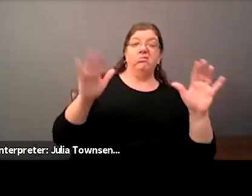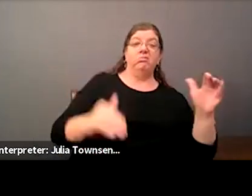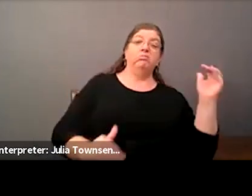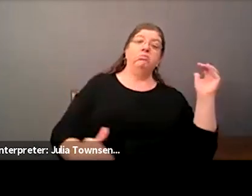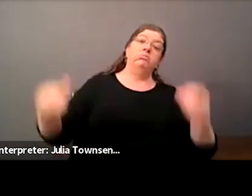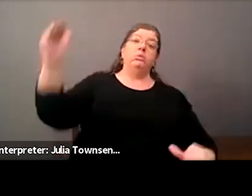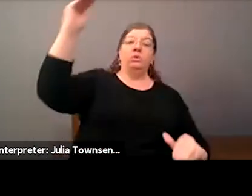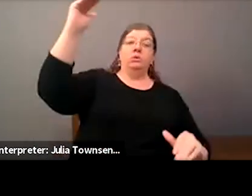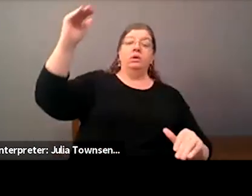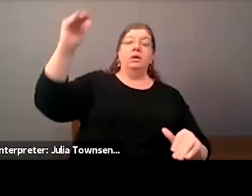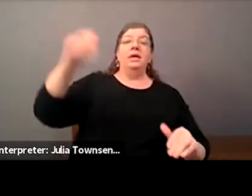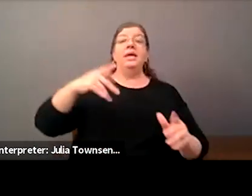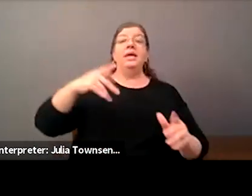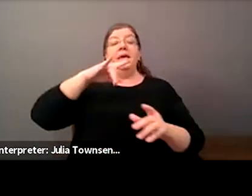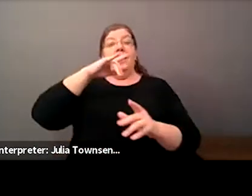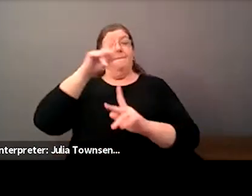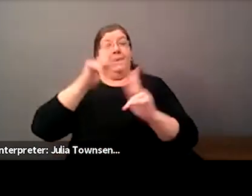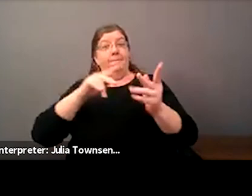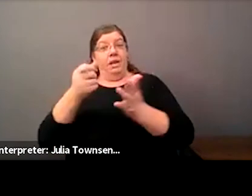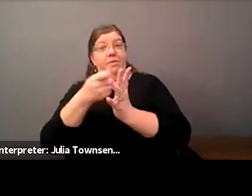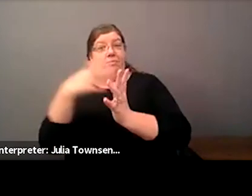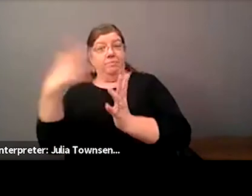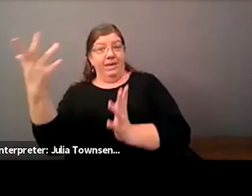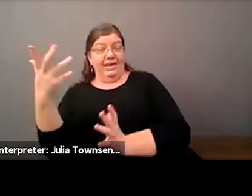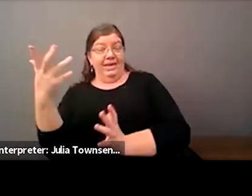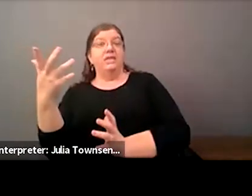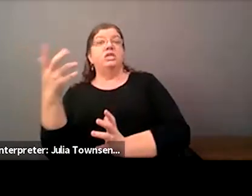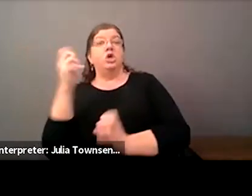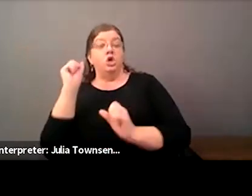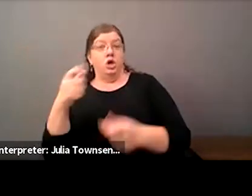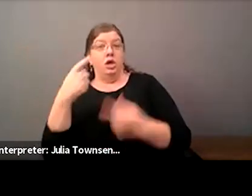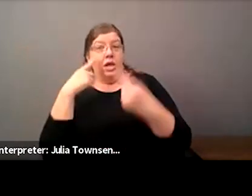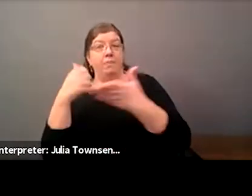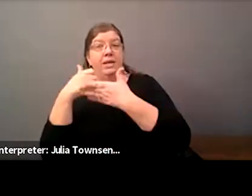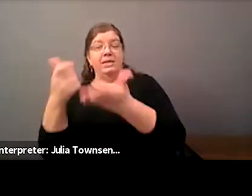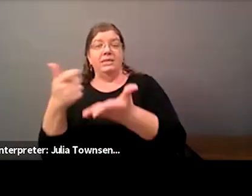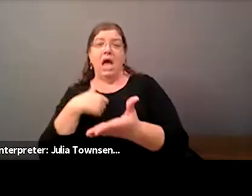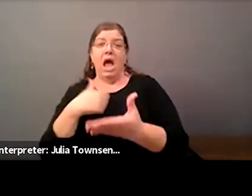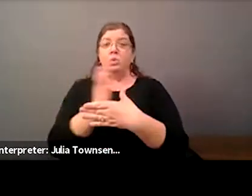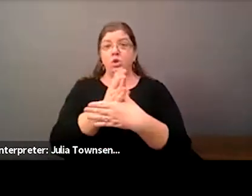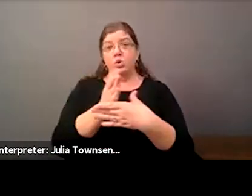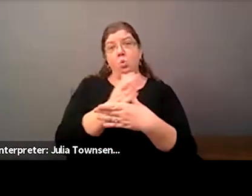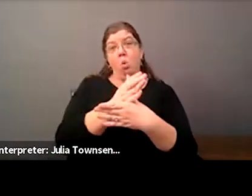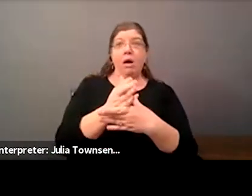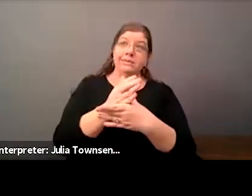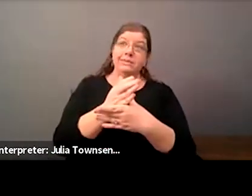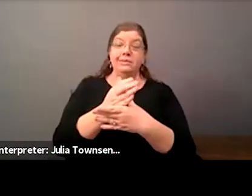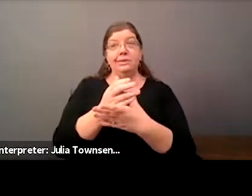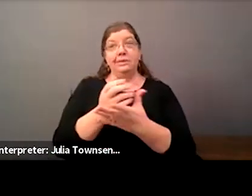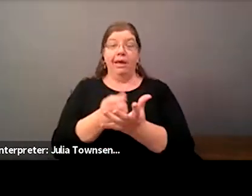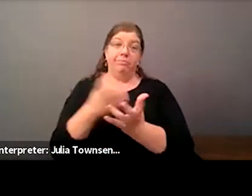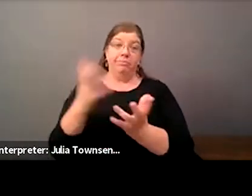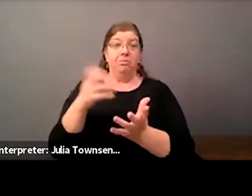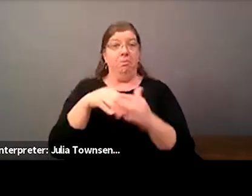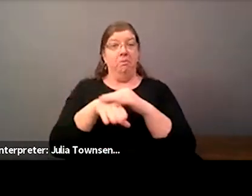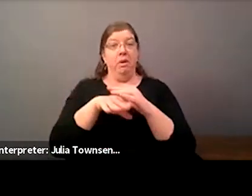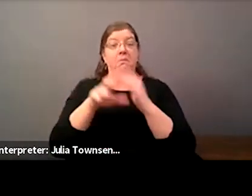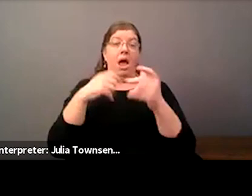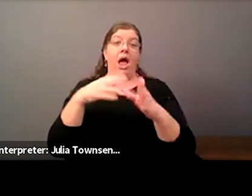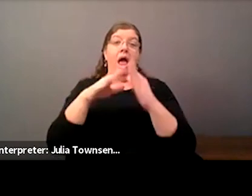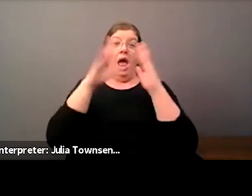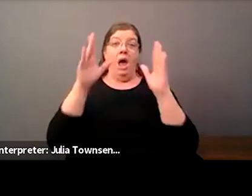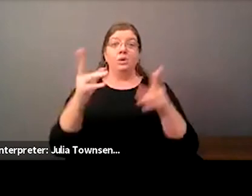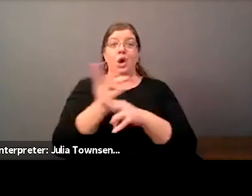their kids okay i am one that was quasi of means i use my house as a credit card and my my